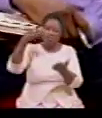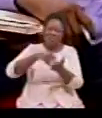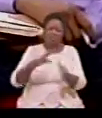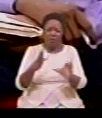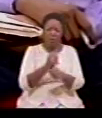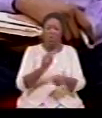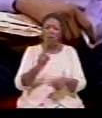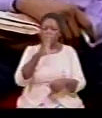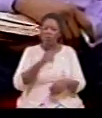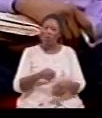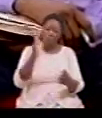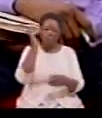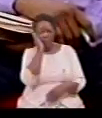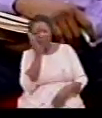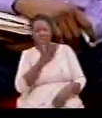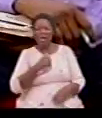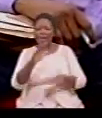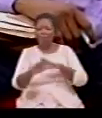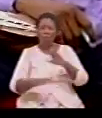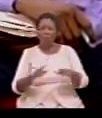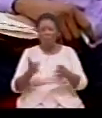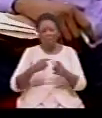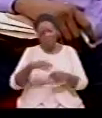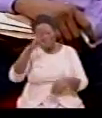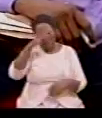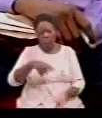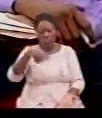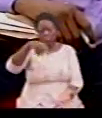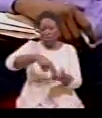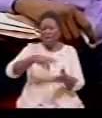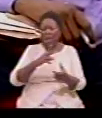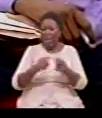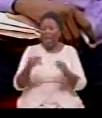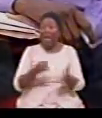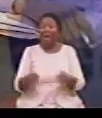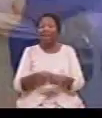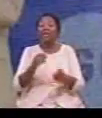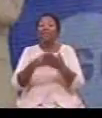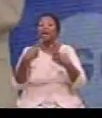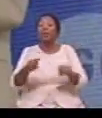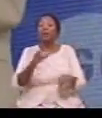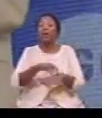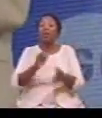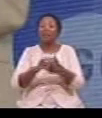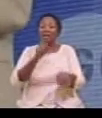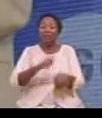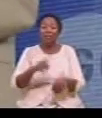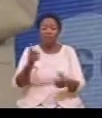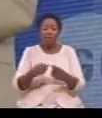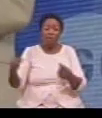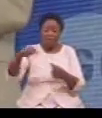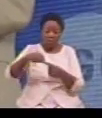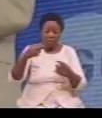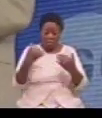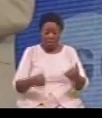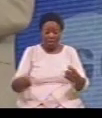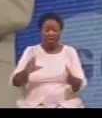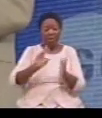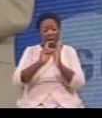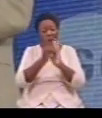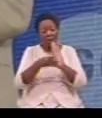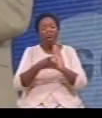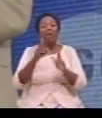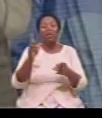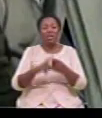your bed and walk. And the man rose up. As it happened at that time, to the present hour, it